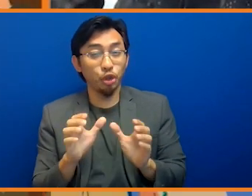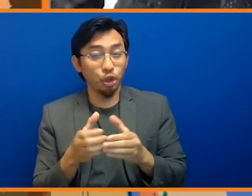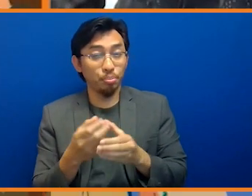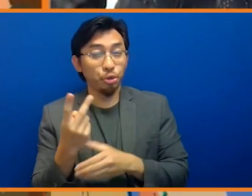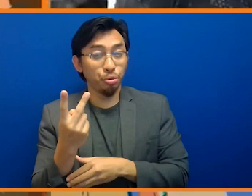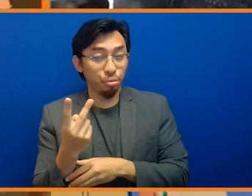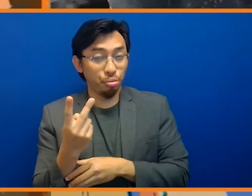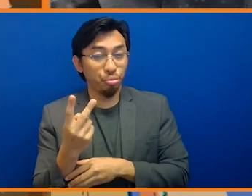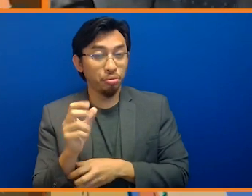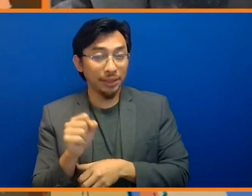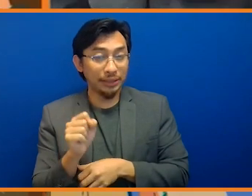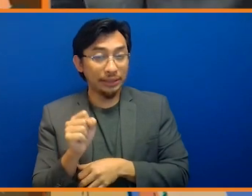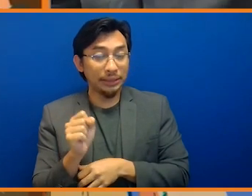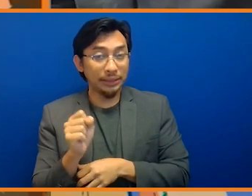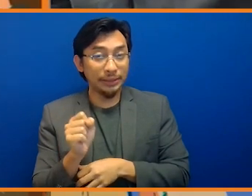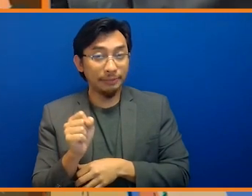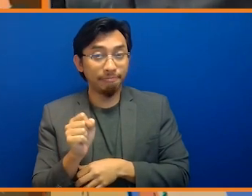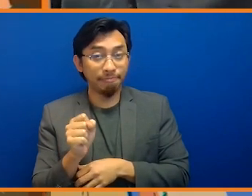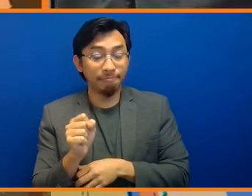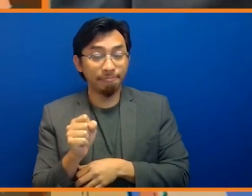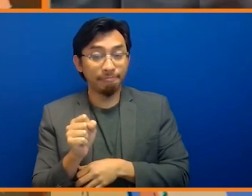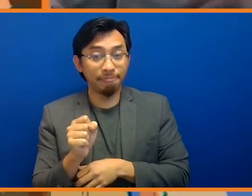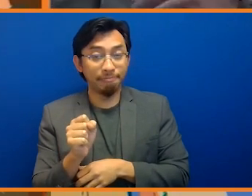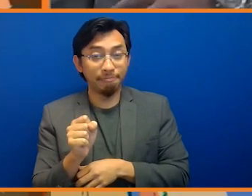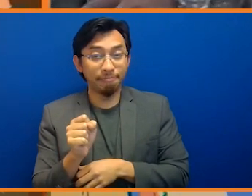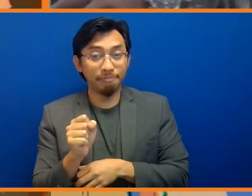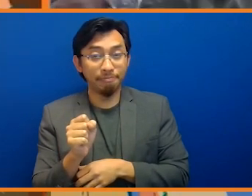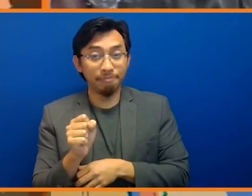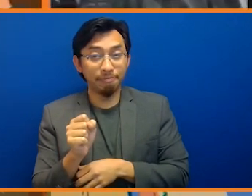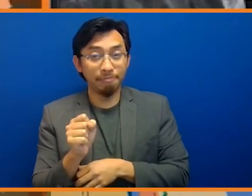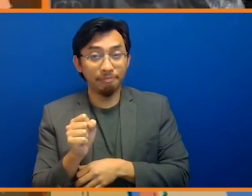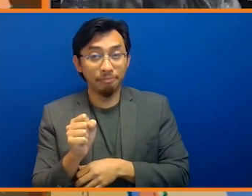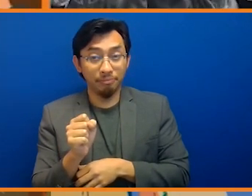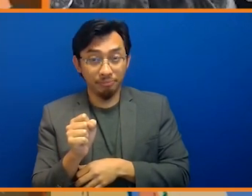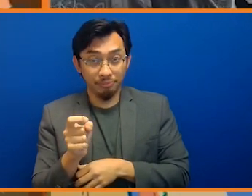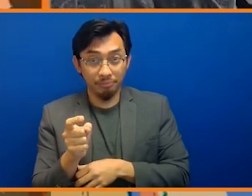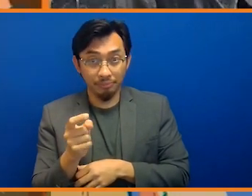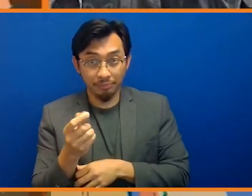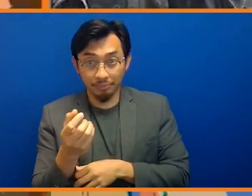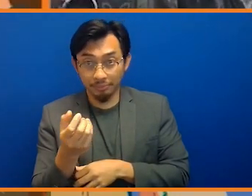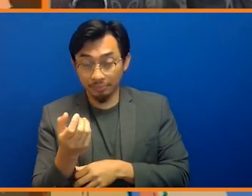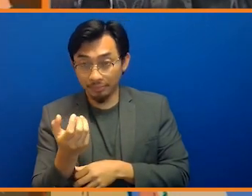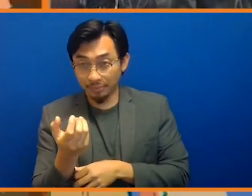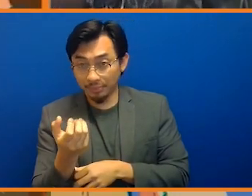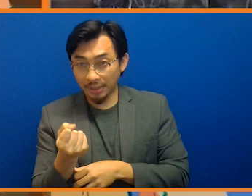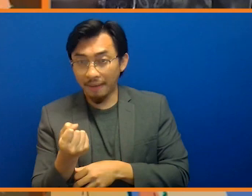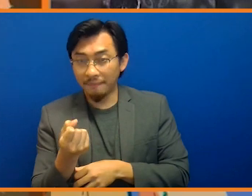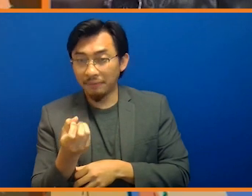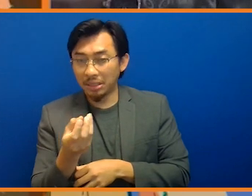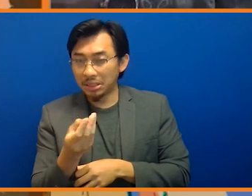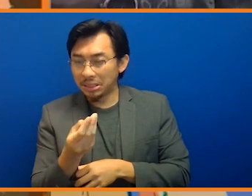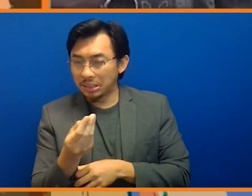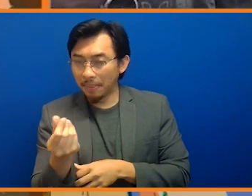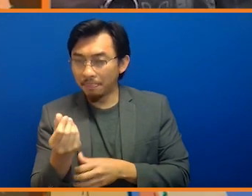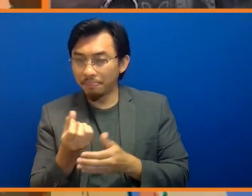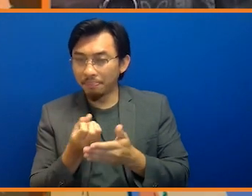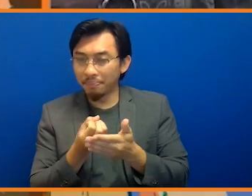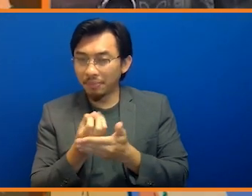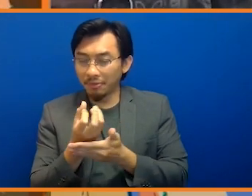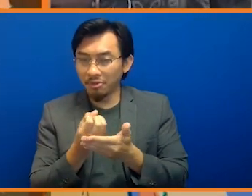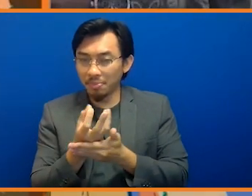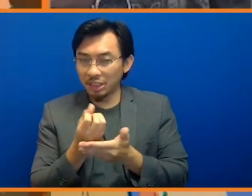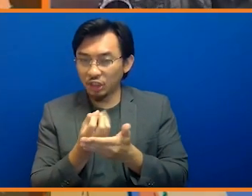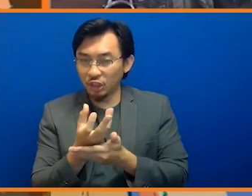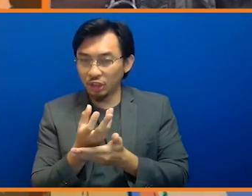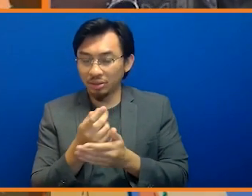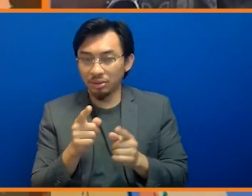group two. Yeah, group two. There is some information you gather from here,